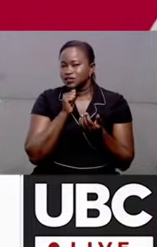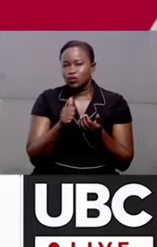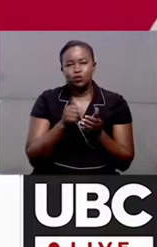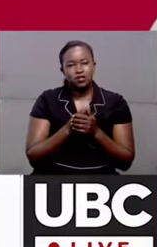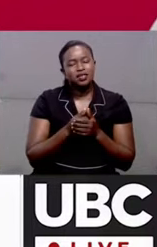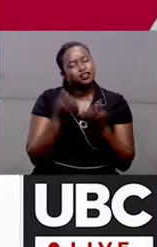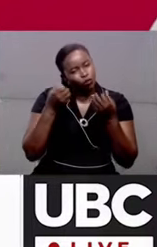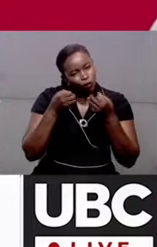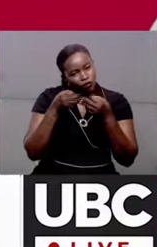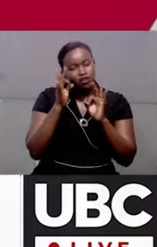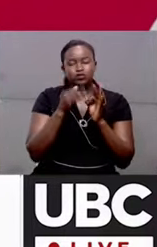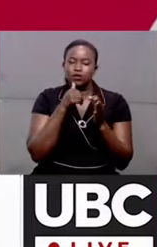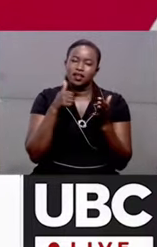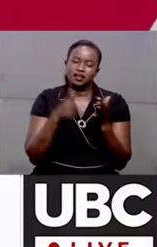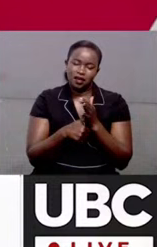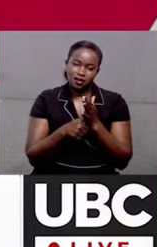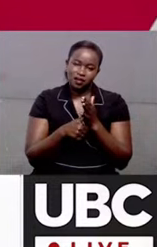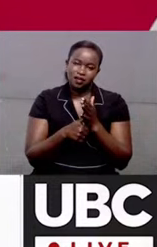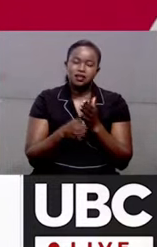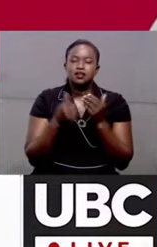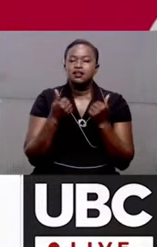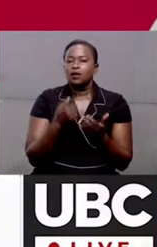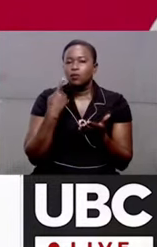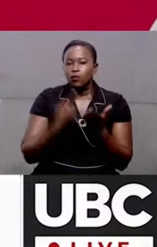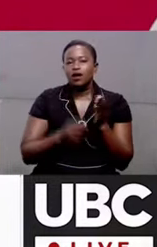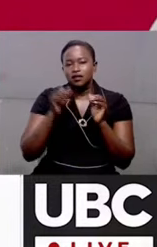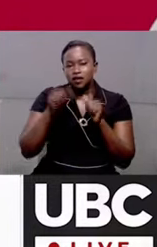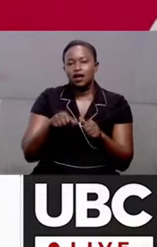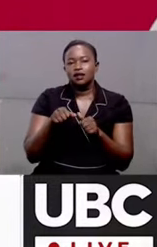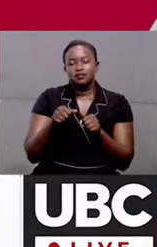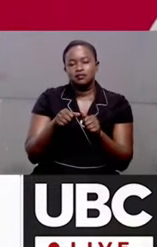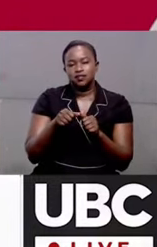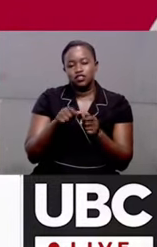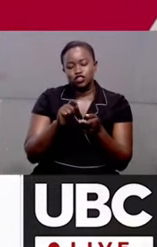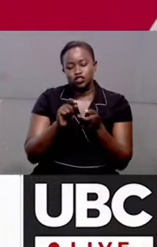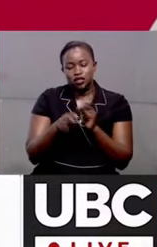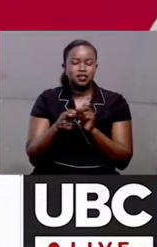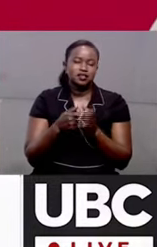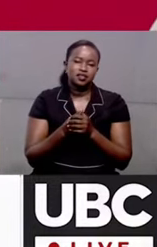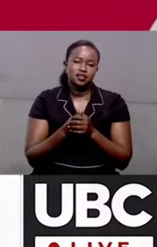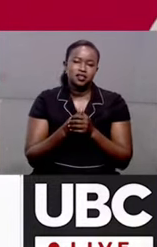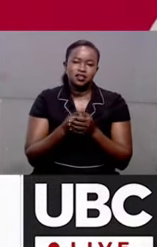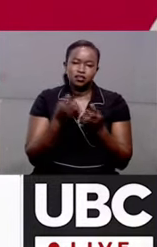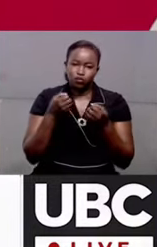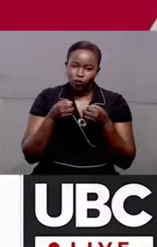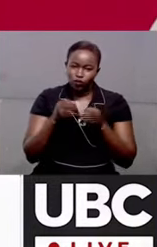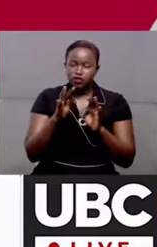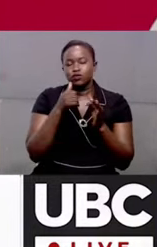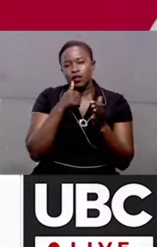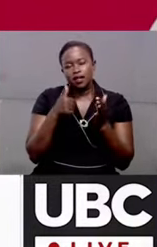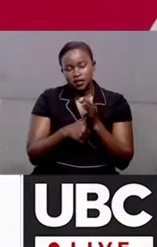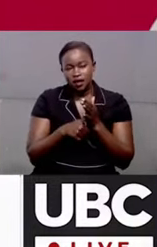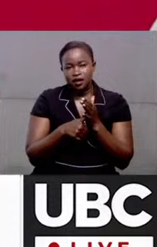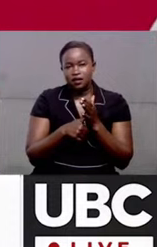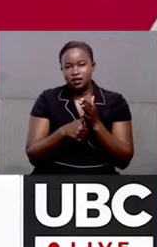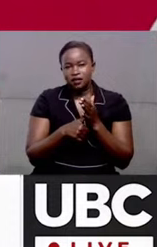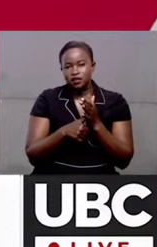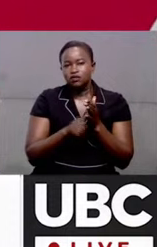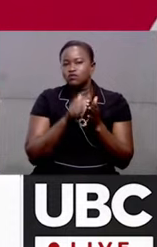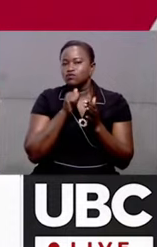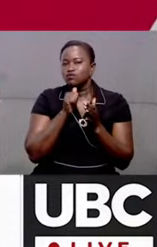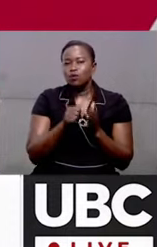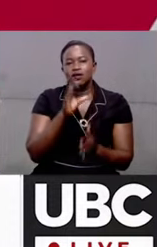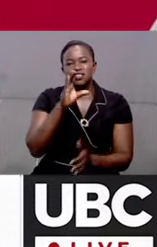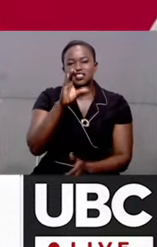an official letter. So what can only be corrected is an official letter. It is an official letter. It is not just